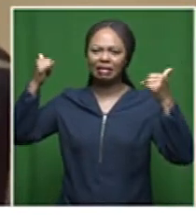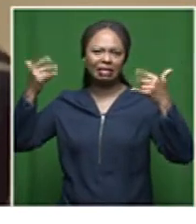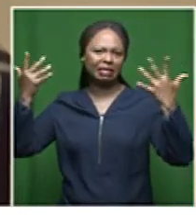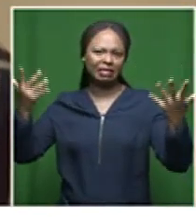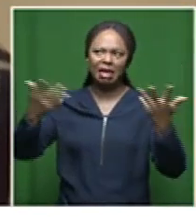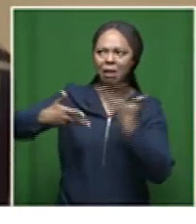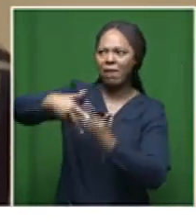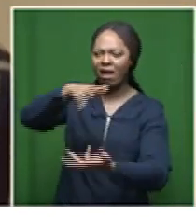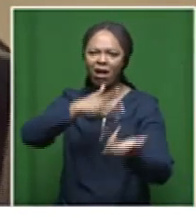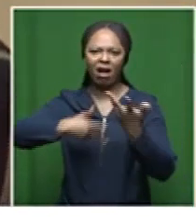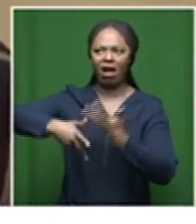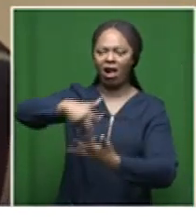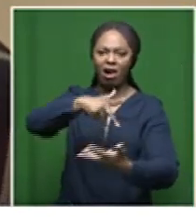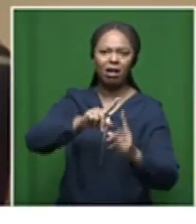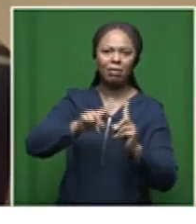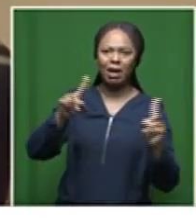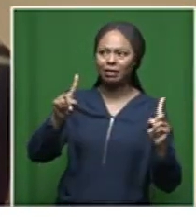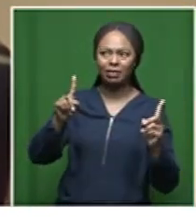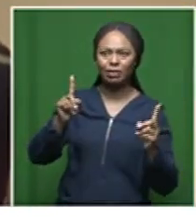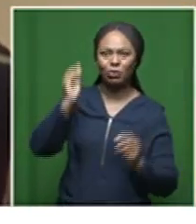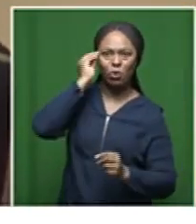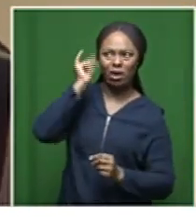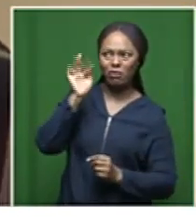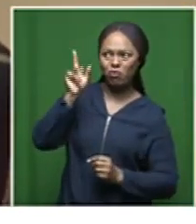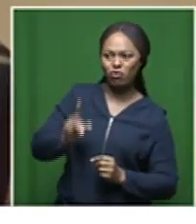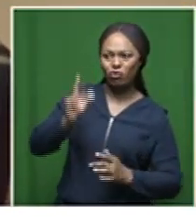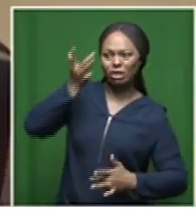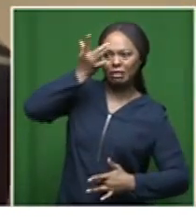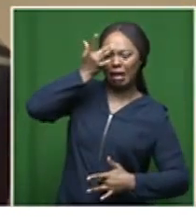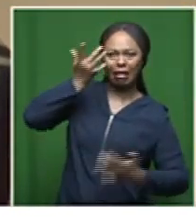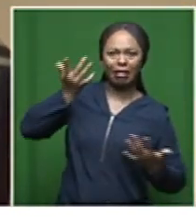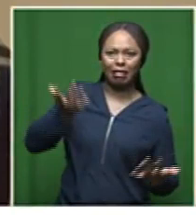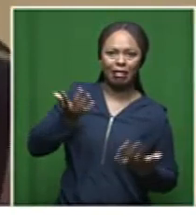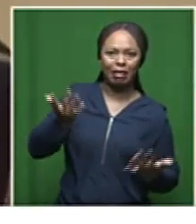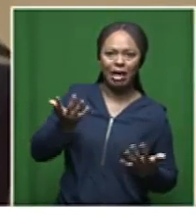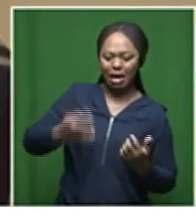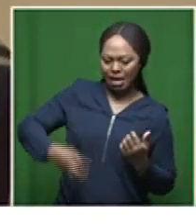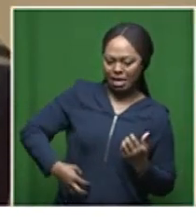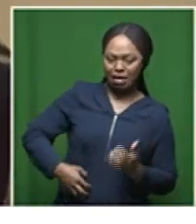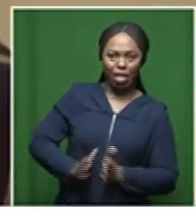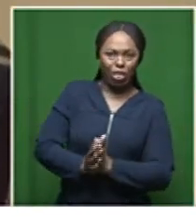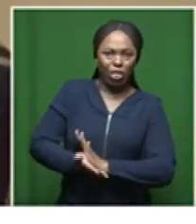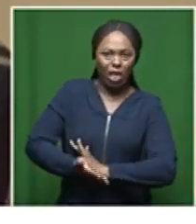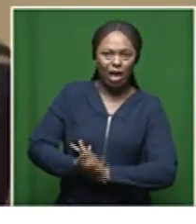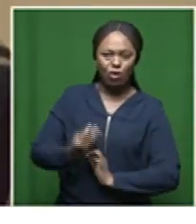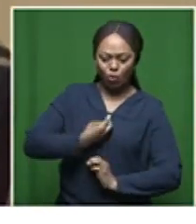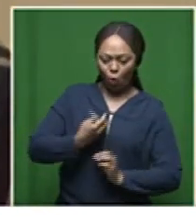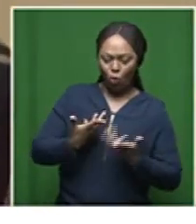mingle, and all of that. But I mean, you can imagine being told or being diagnosed with end-stage kidney failure at a young age. It's